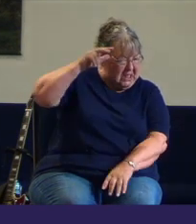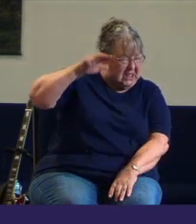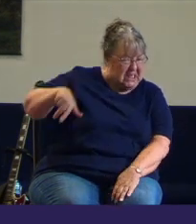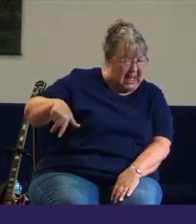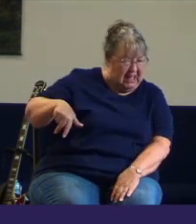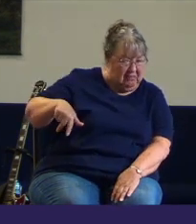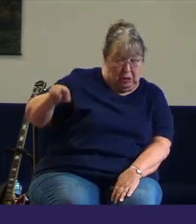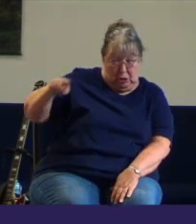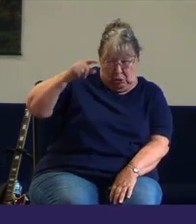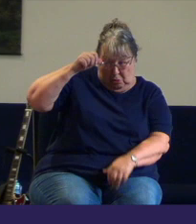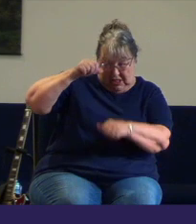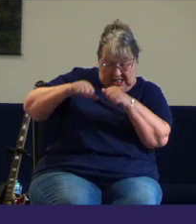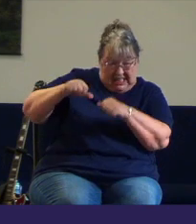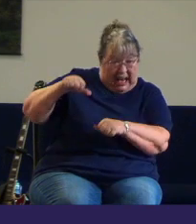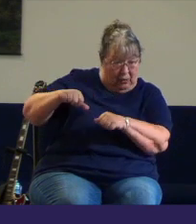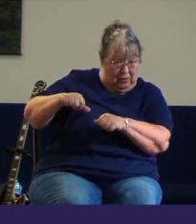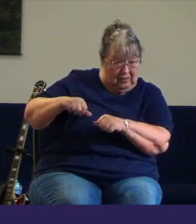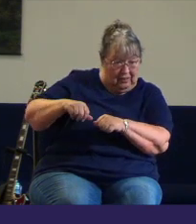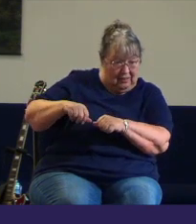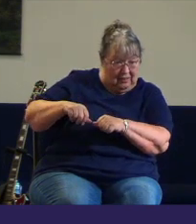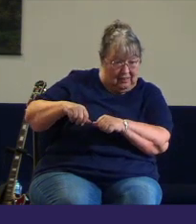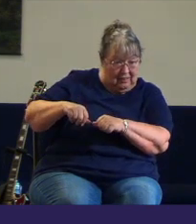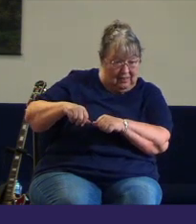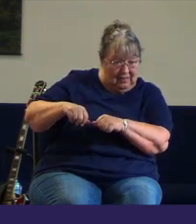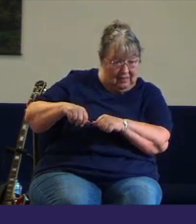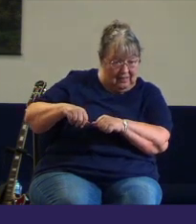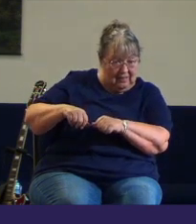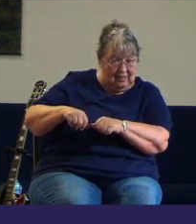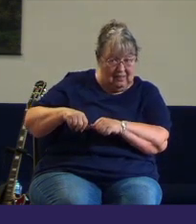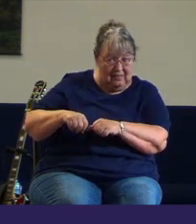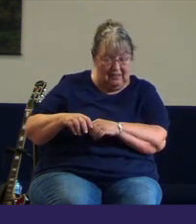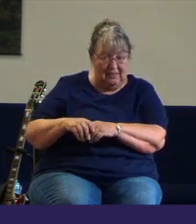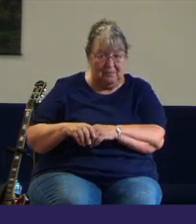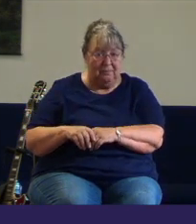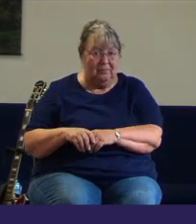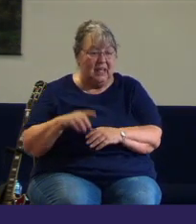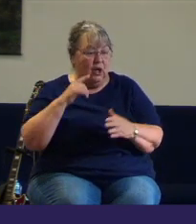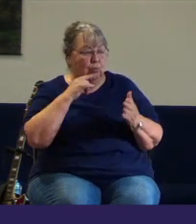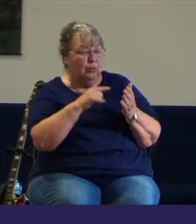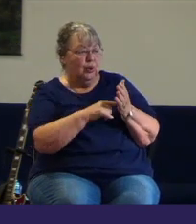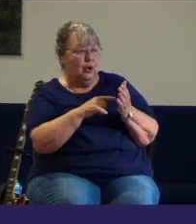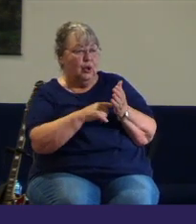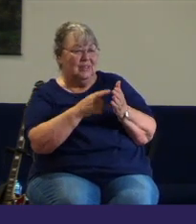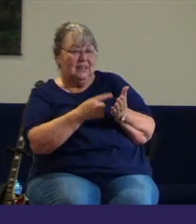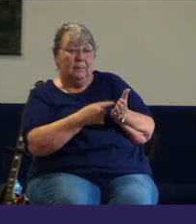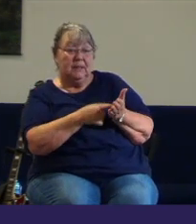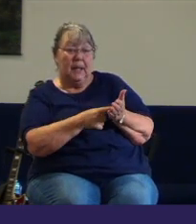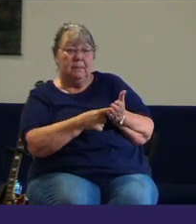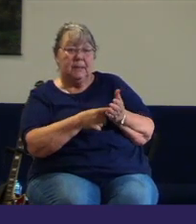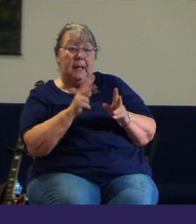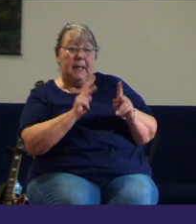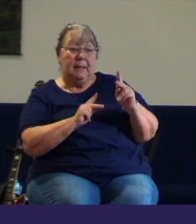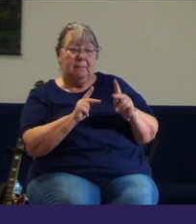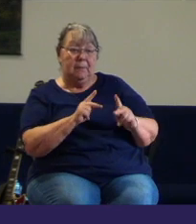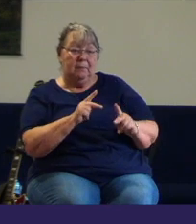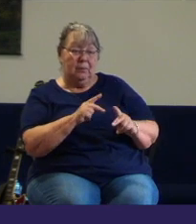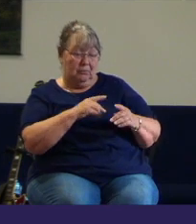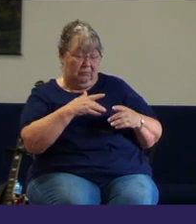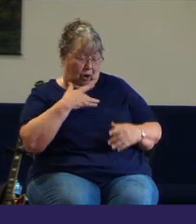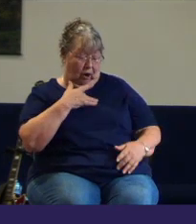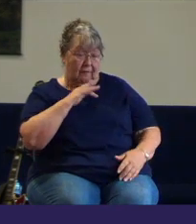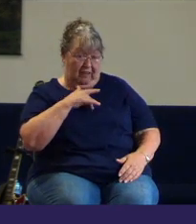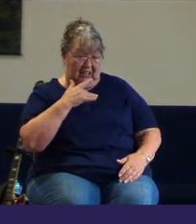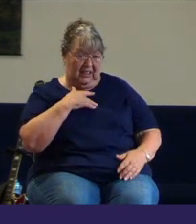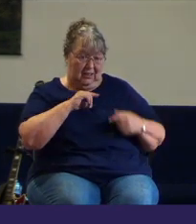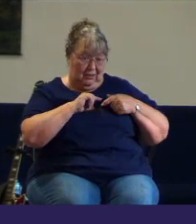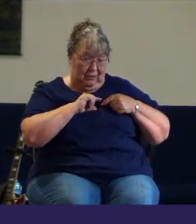looked beyond the individual standing in front of him. I want you to know that sometimes when people hurt our feelings, we need to learn to look beyond the